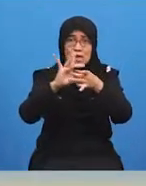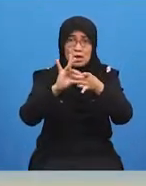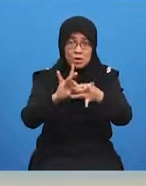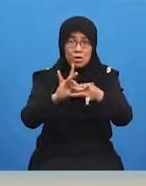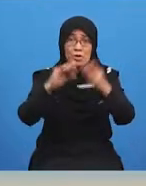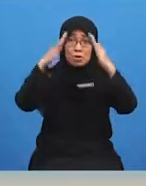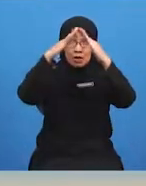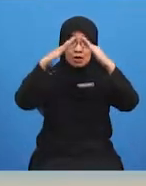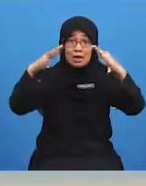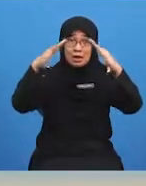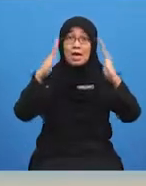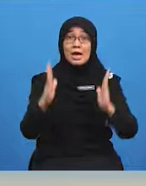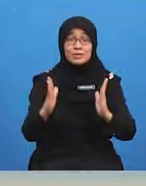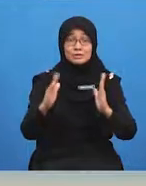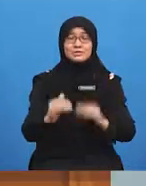Yes, I am.